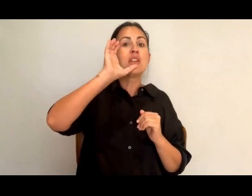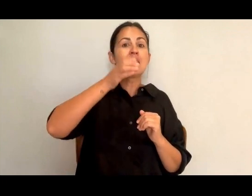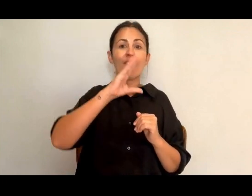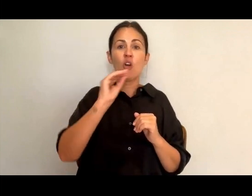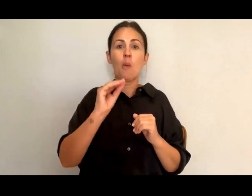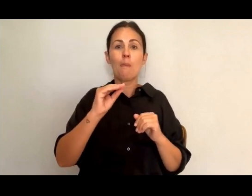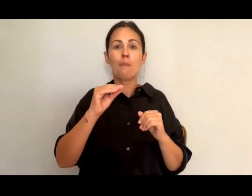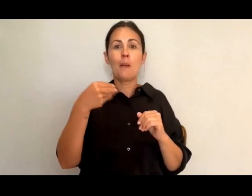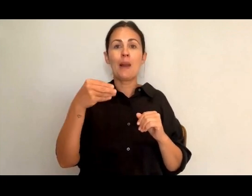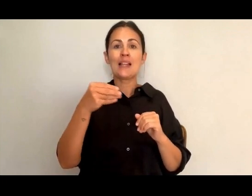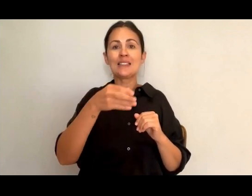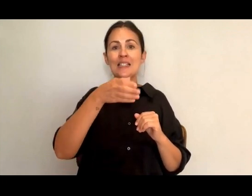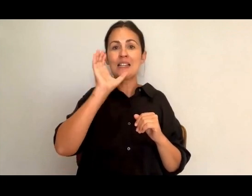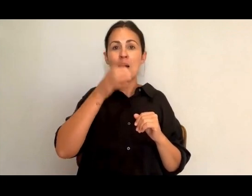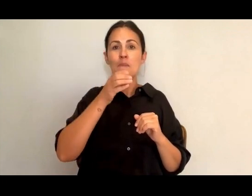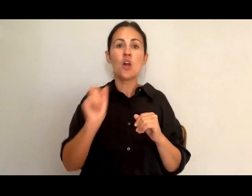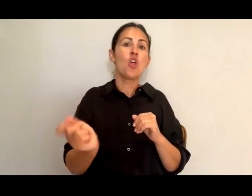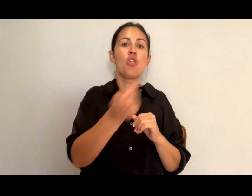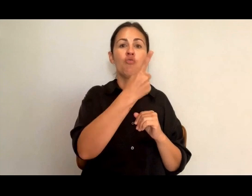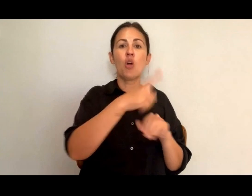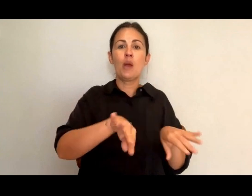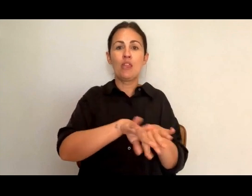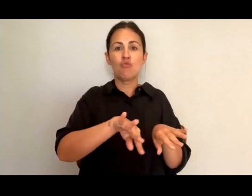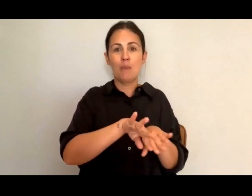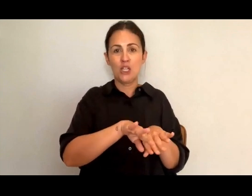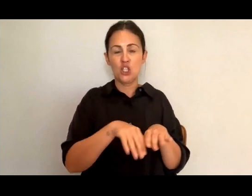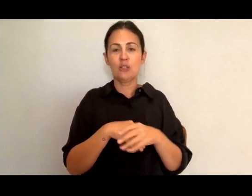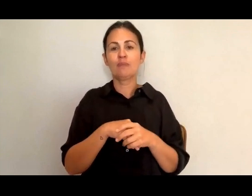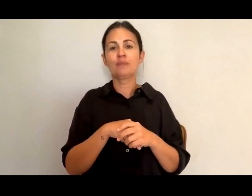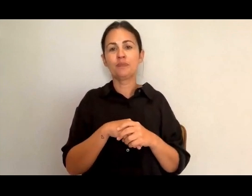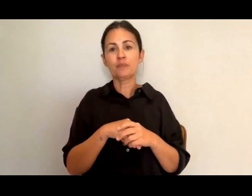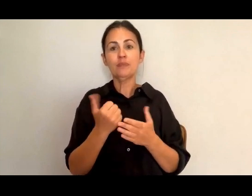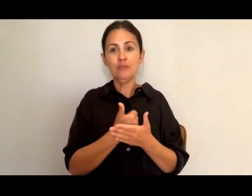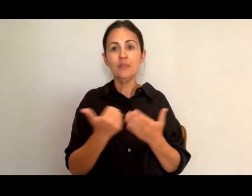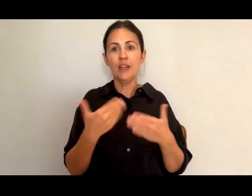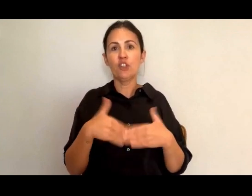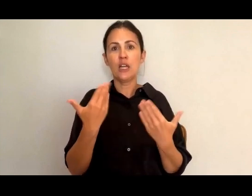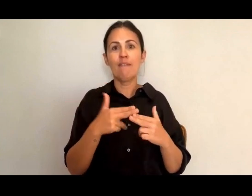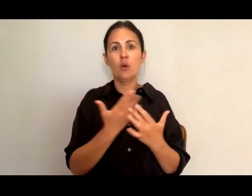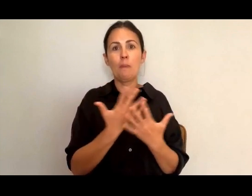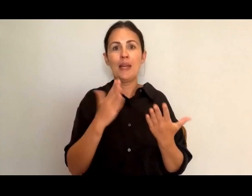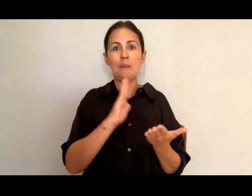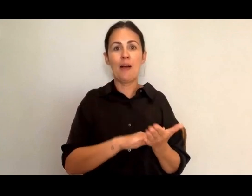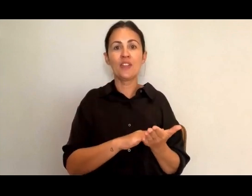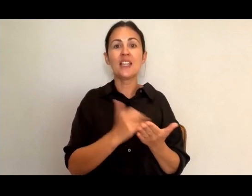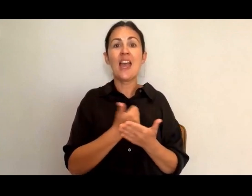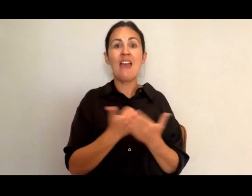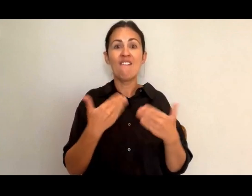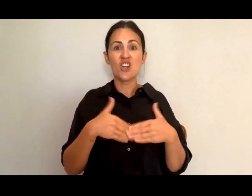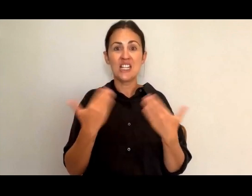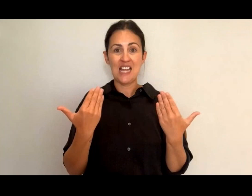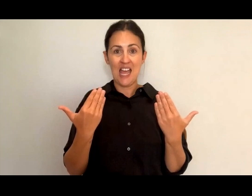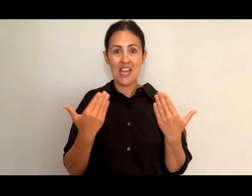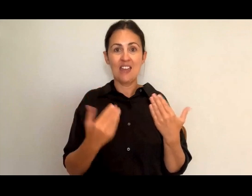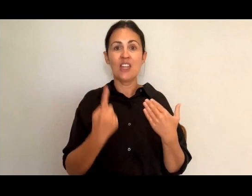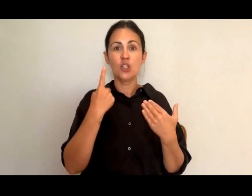into the bin each time they came into the break room. And that happened every day for months. And at the end of every day, there is a bin just full of plastic